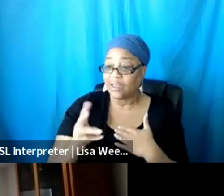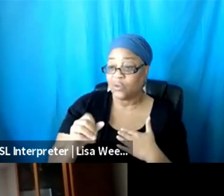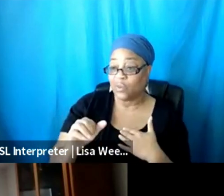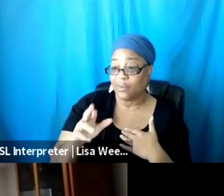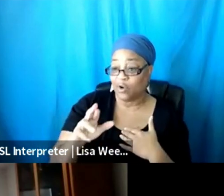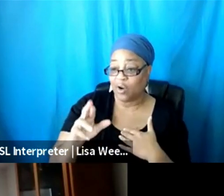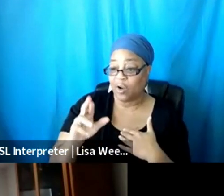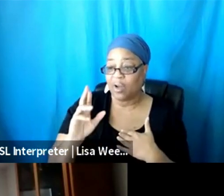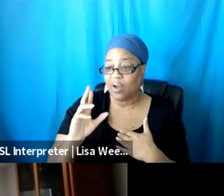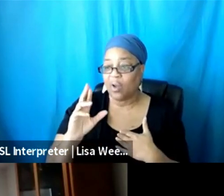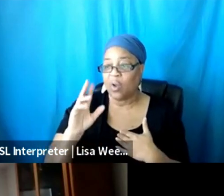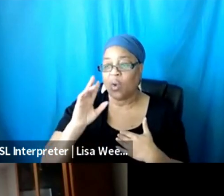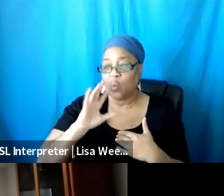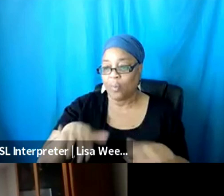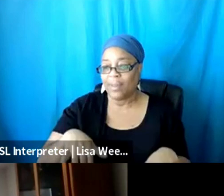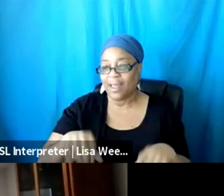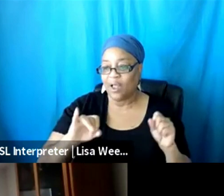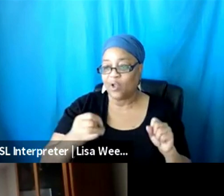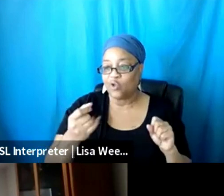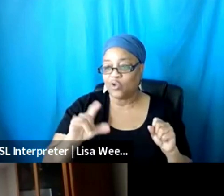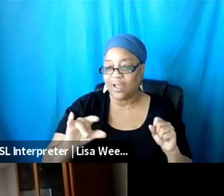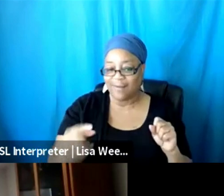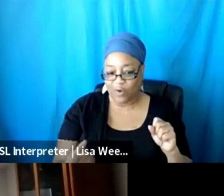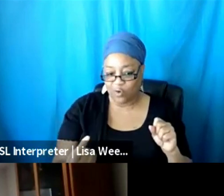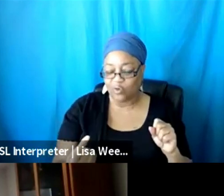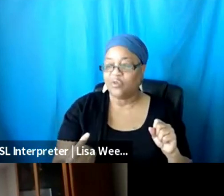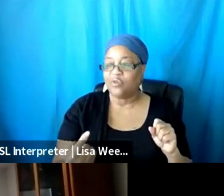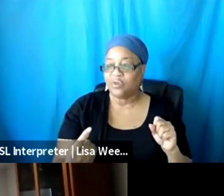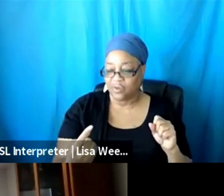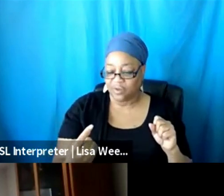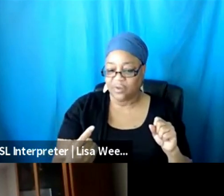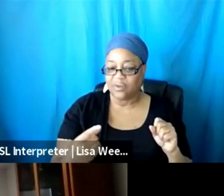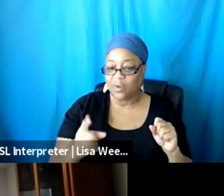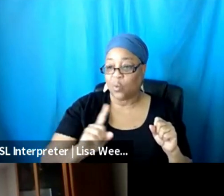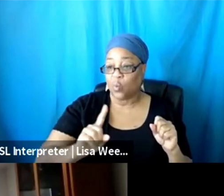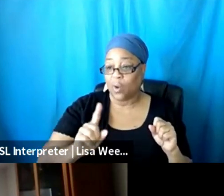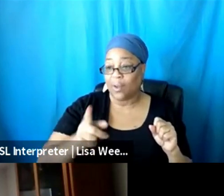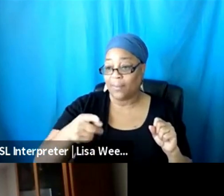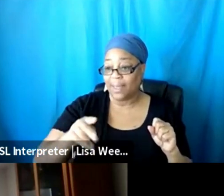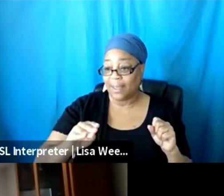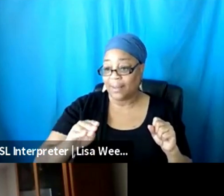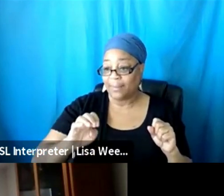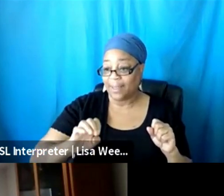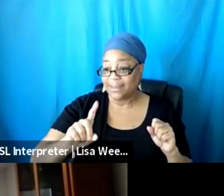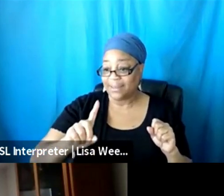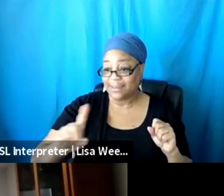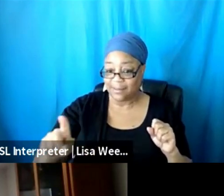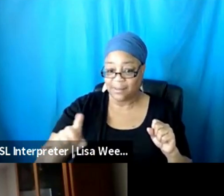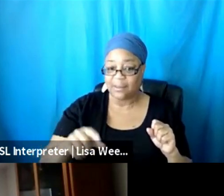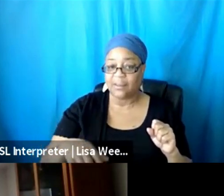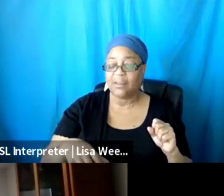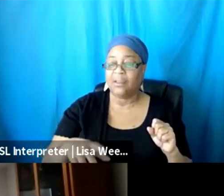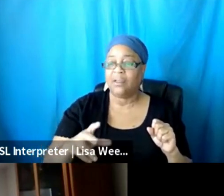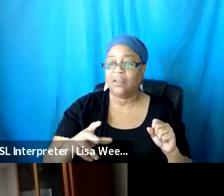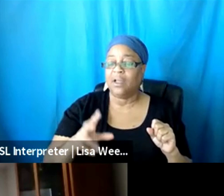will be held July 1st, starting at 1 p.m. Eastern Daylight Time. And the recording of this webinar will be posted to